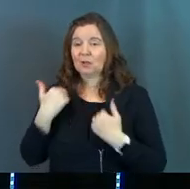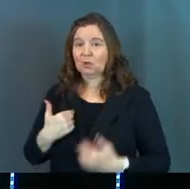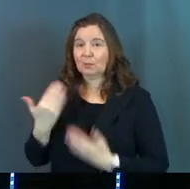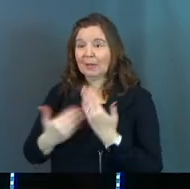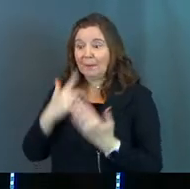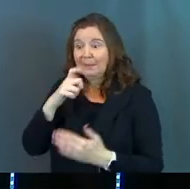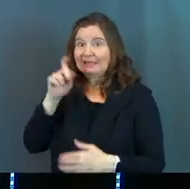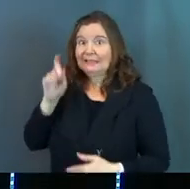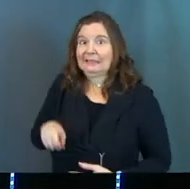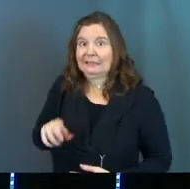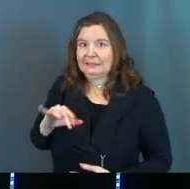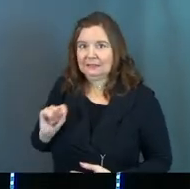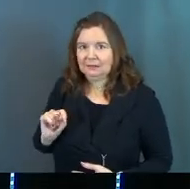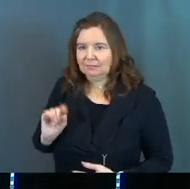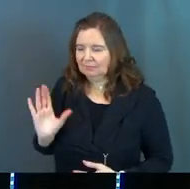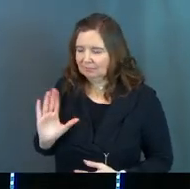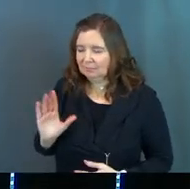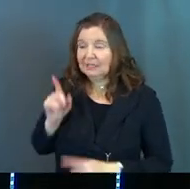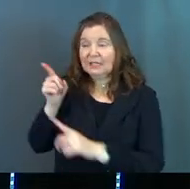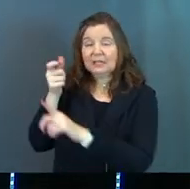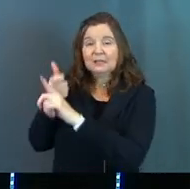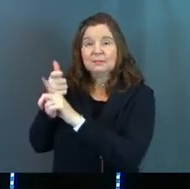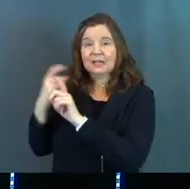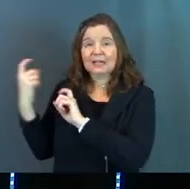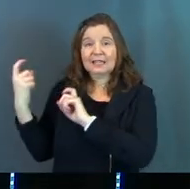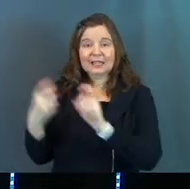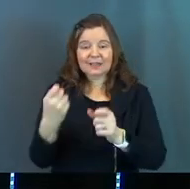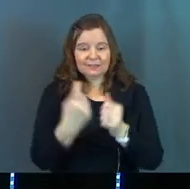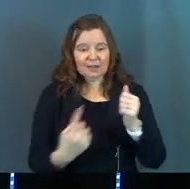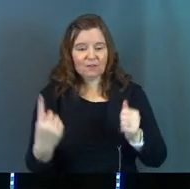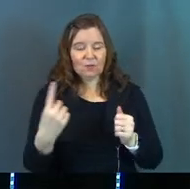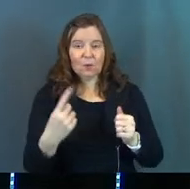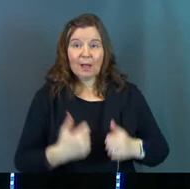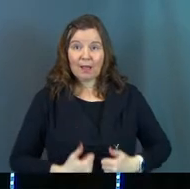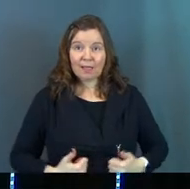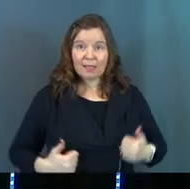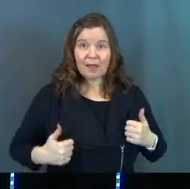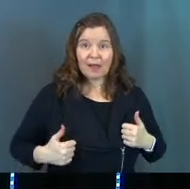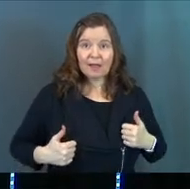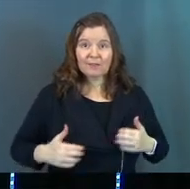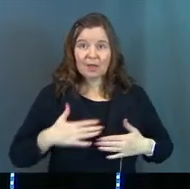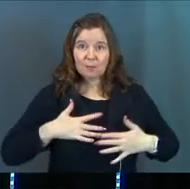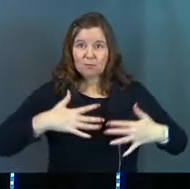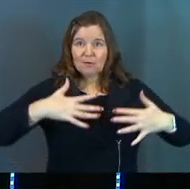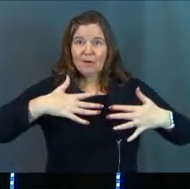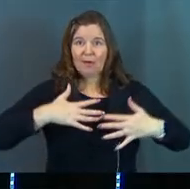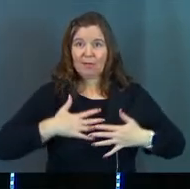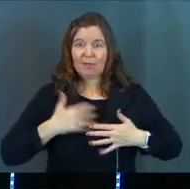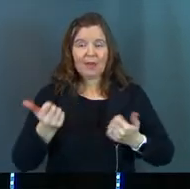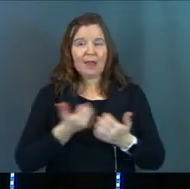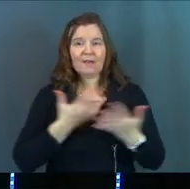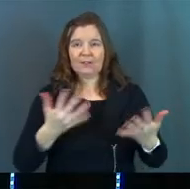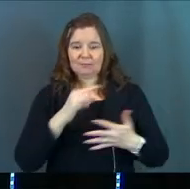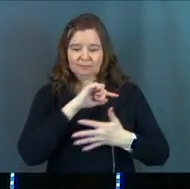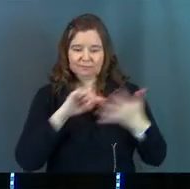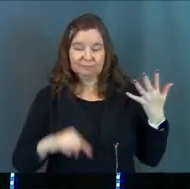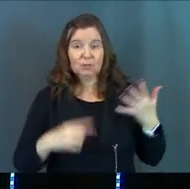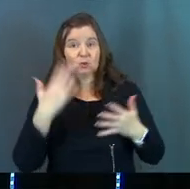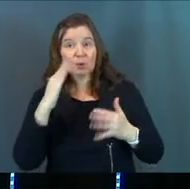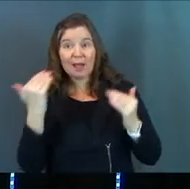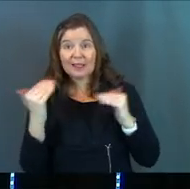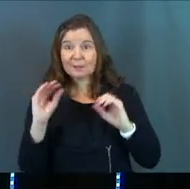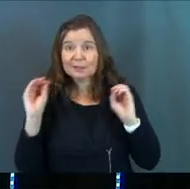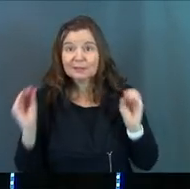needed anything. There it is again. Because he himself gives everyone life and breath and everything else. So not only is